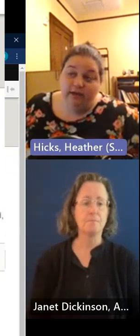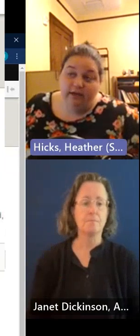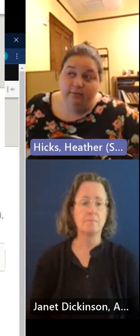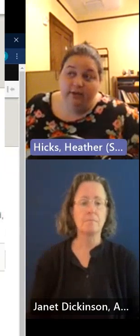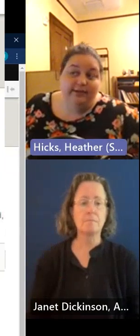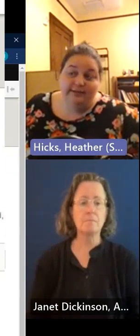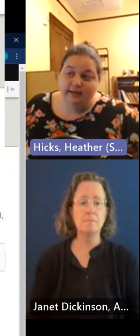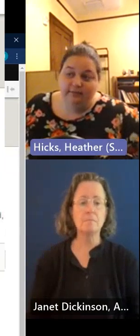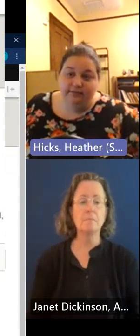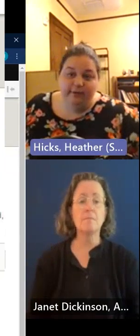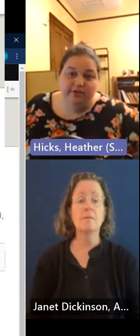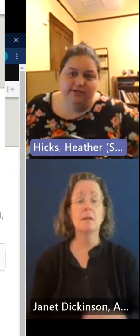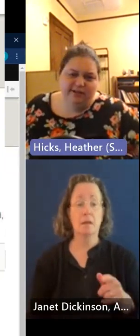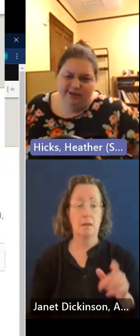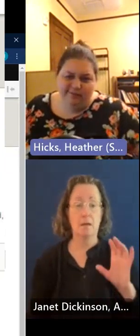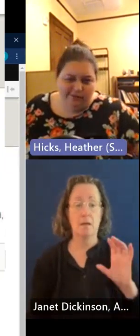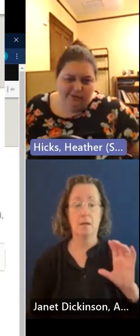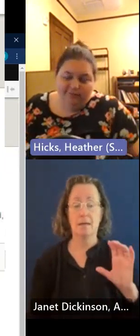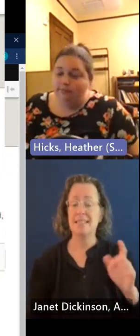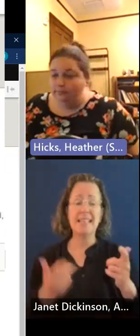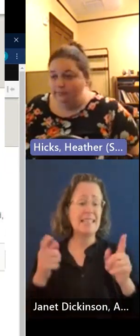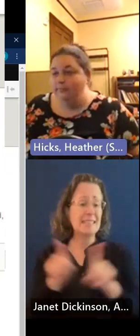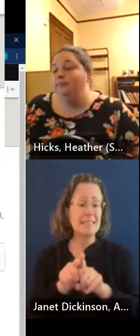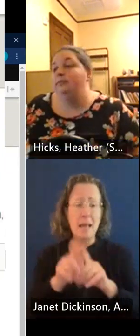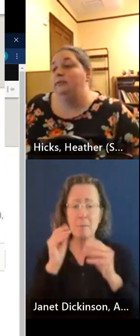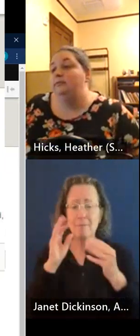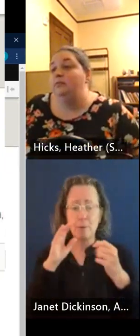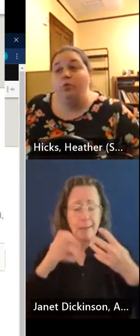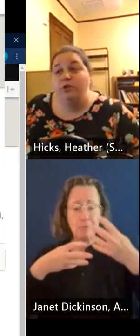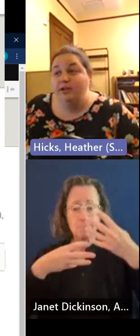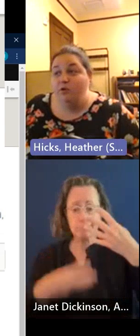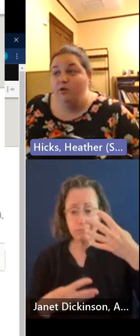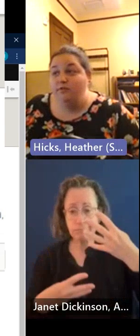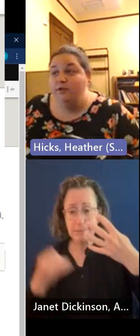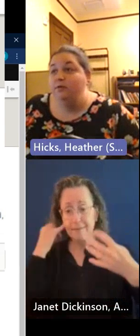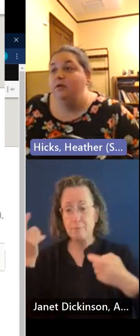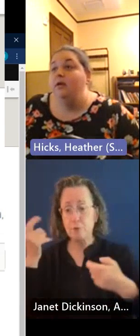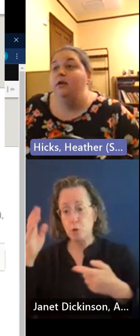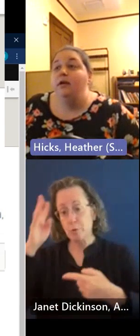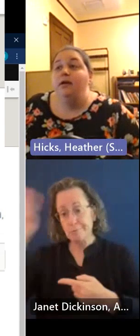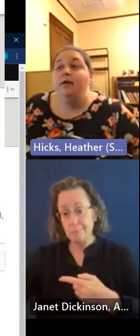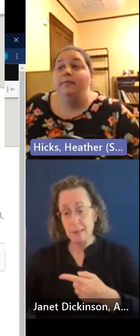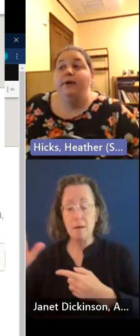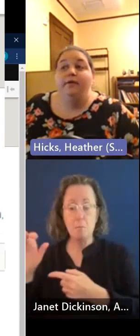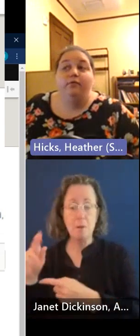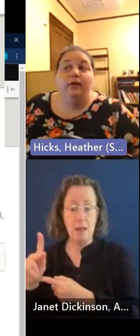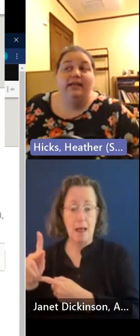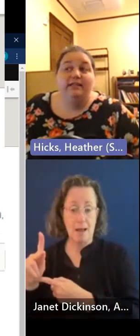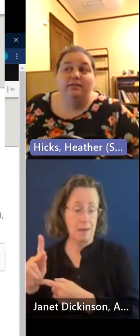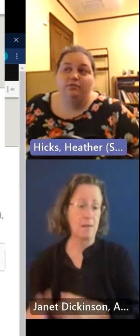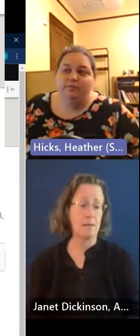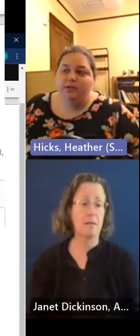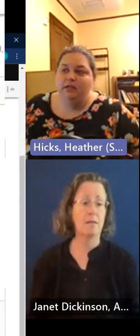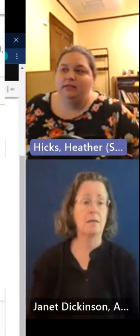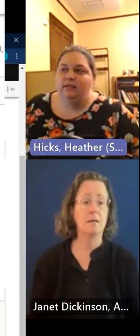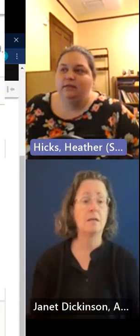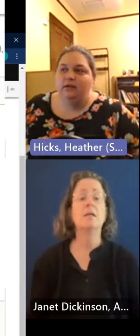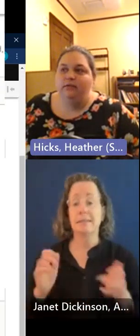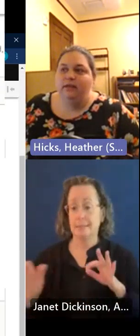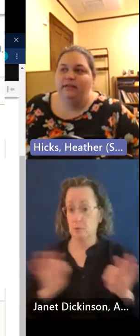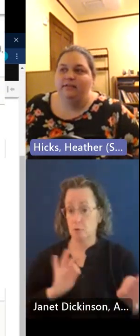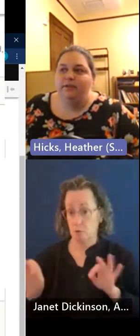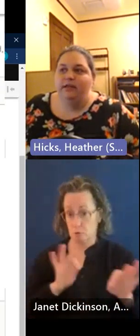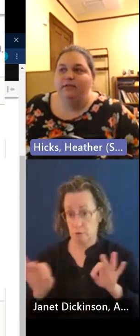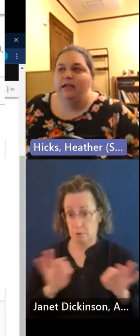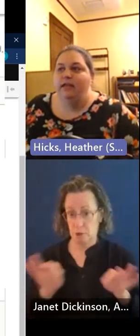If you created a block, the same information is going to come out. So whichever works for you. But it needs a description. That's